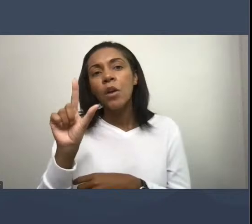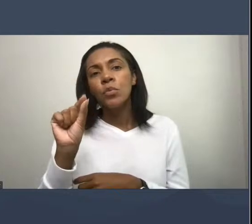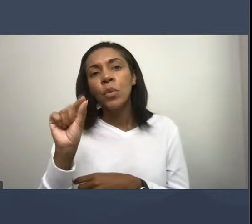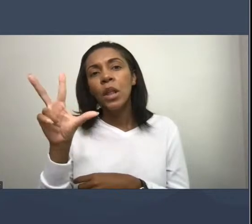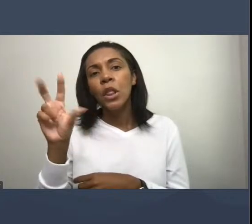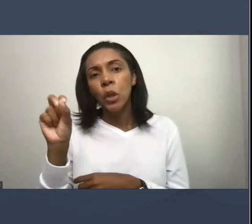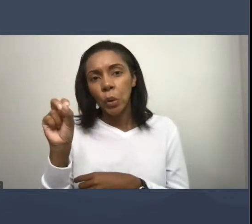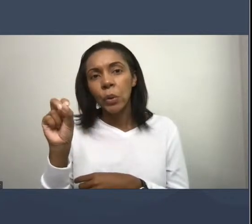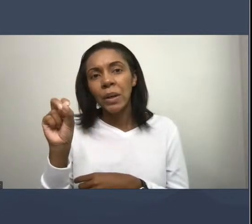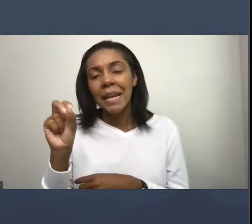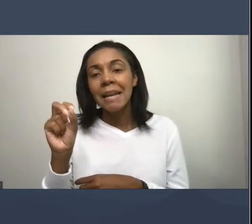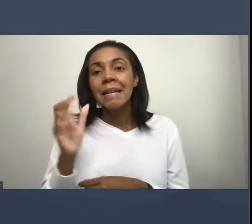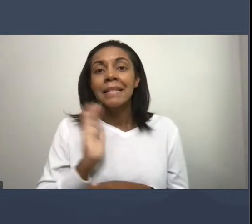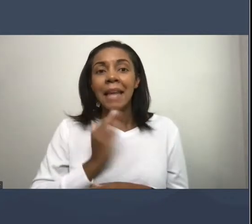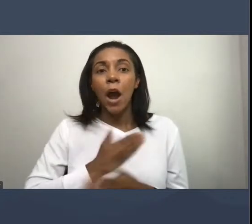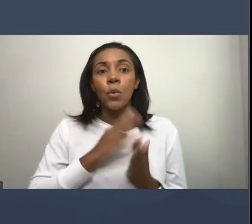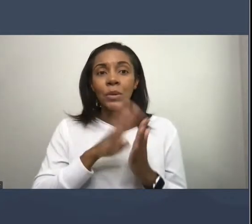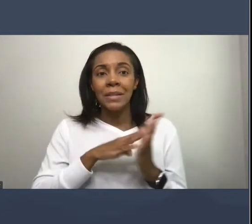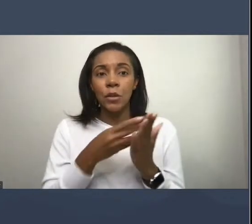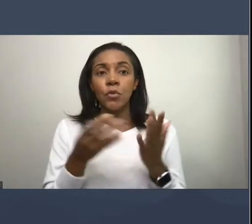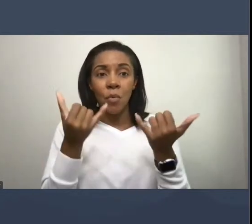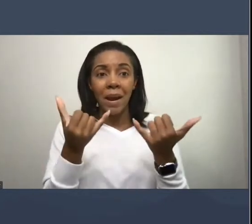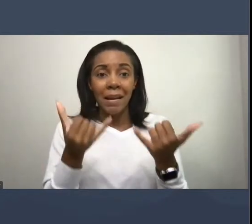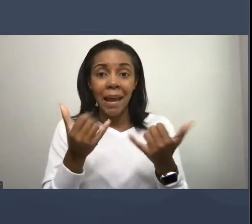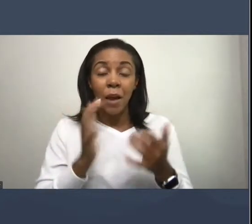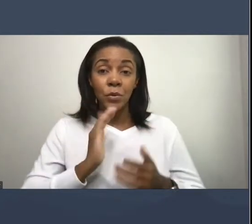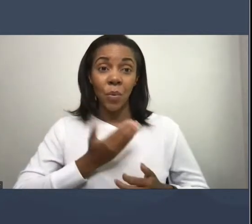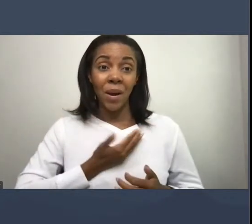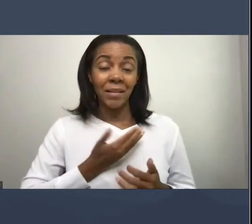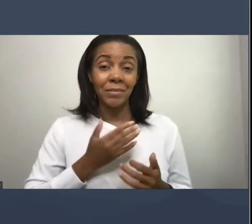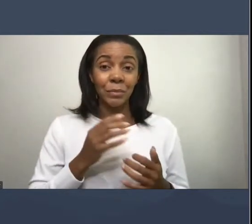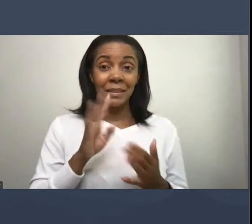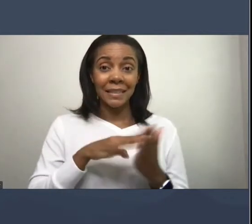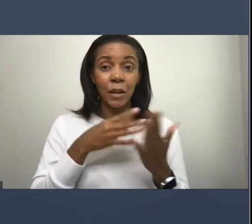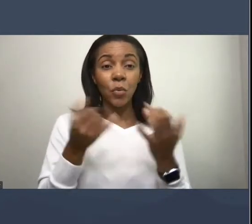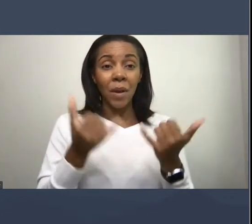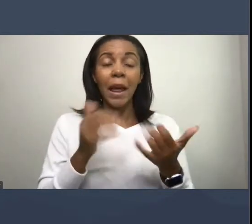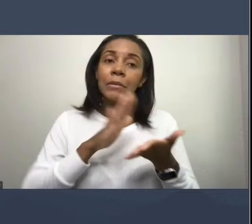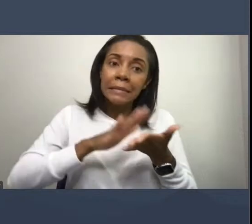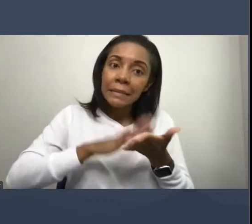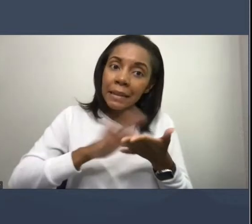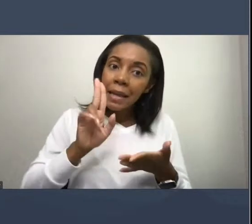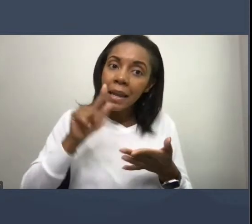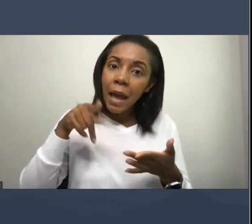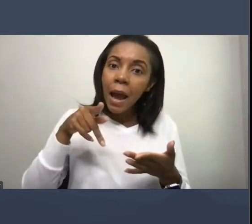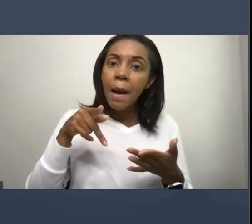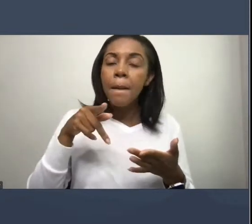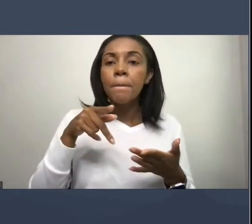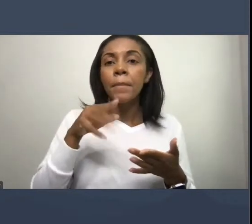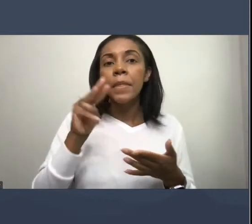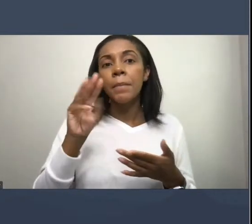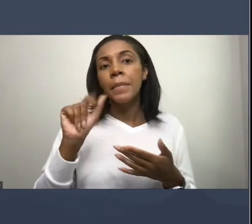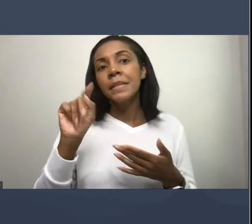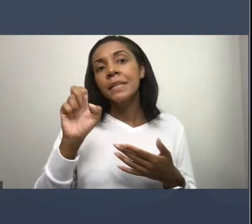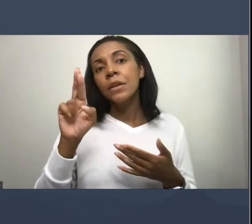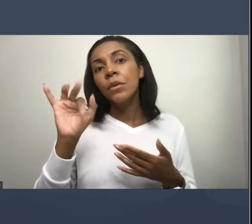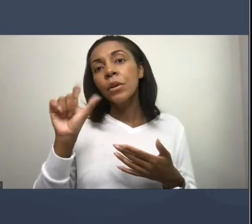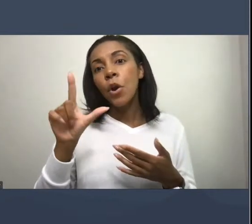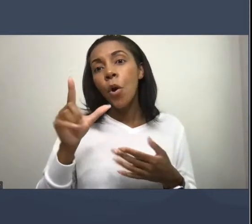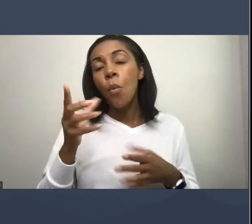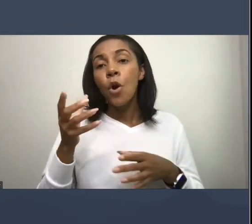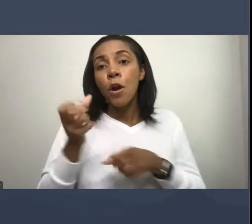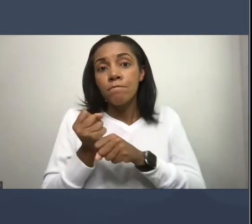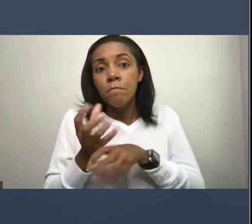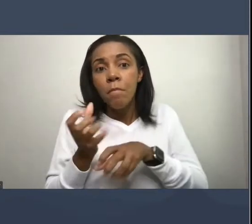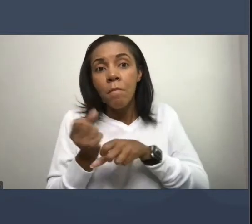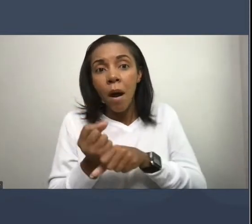our schedule at the moment. And the whole idea of that schedule is not only cleaning up the material, so we're cleaning up the material, we're pumping